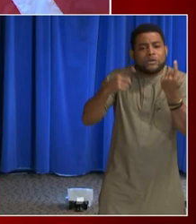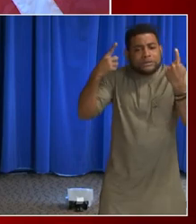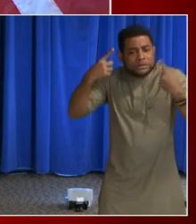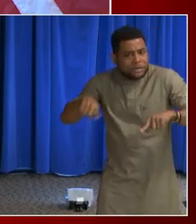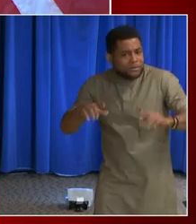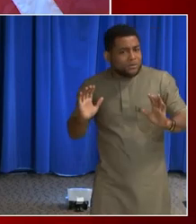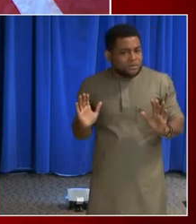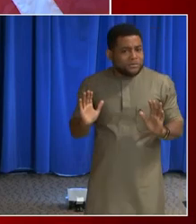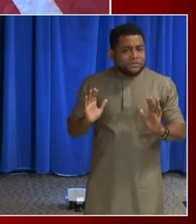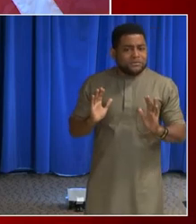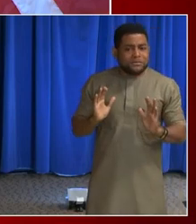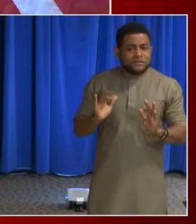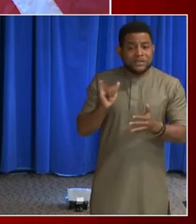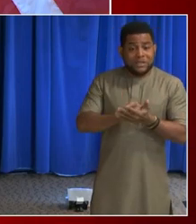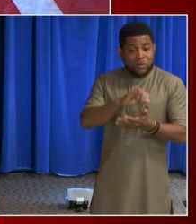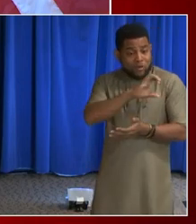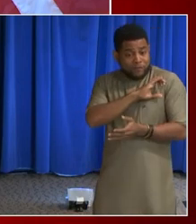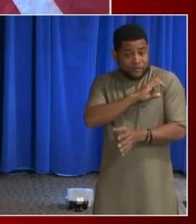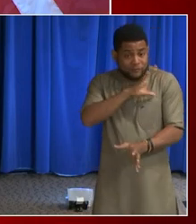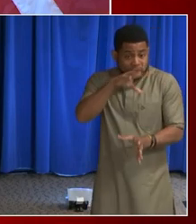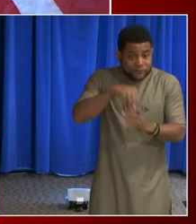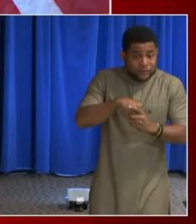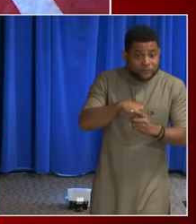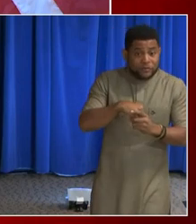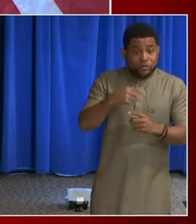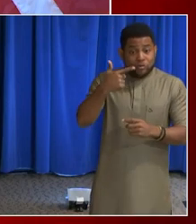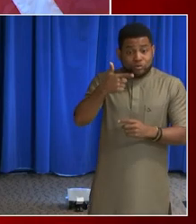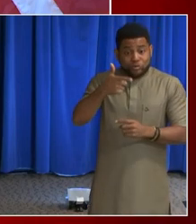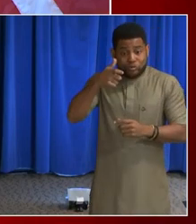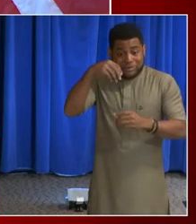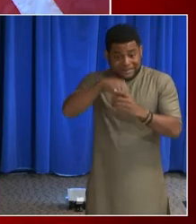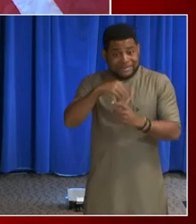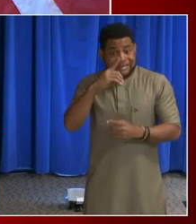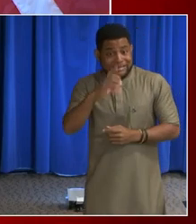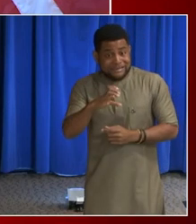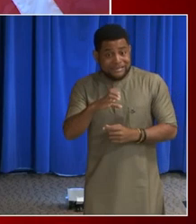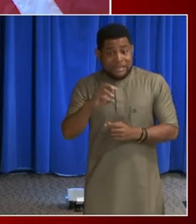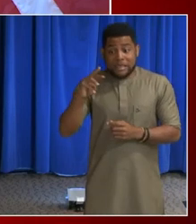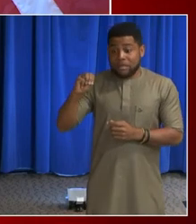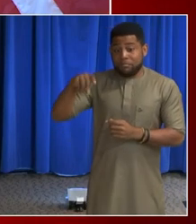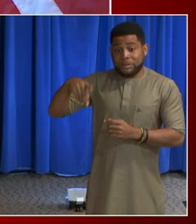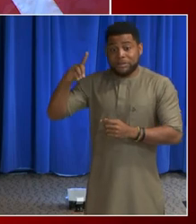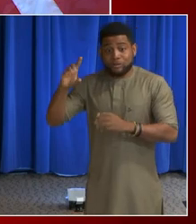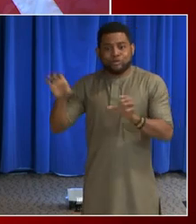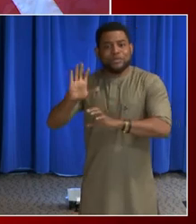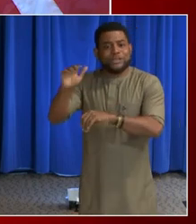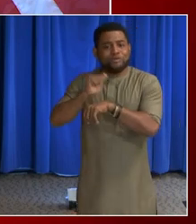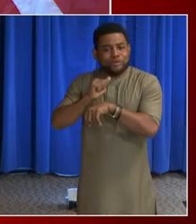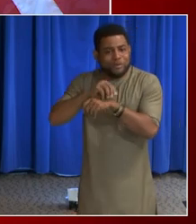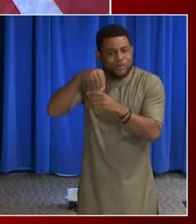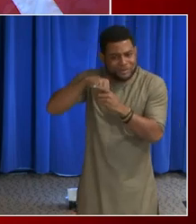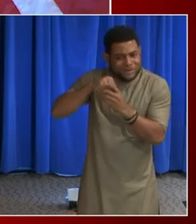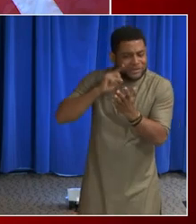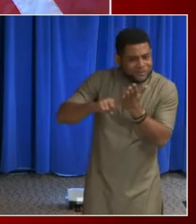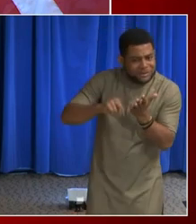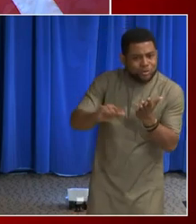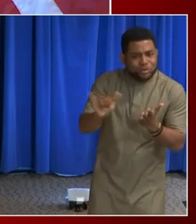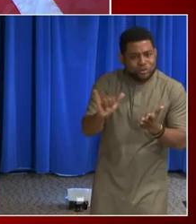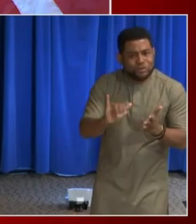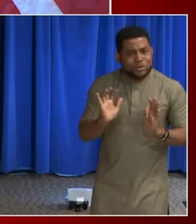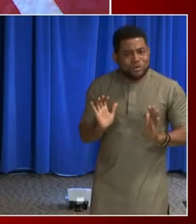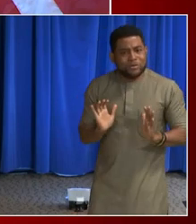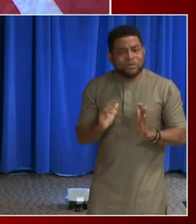an officer-involved shooting in the district. MPD, of course, does its internal investigation as